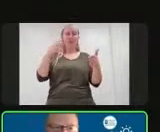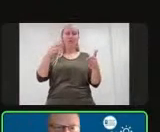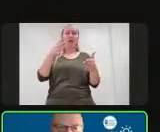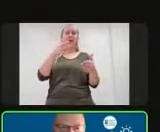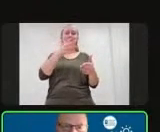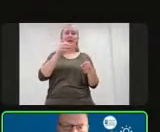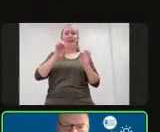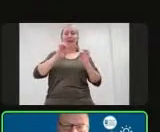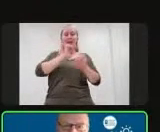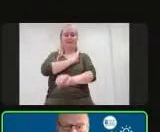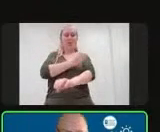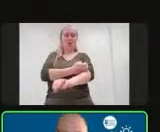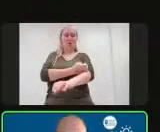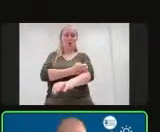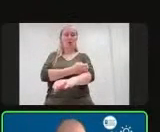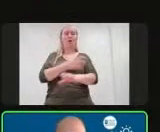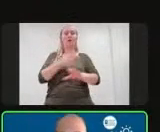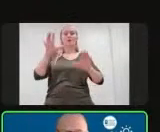body.